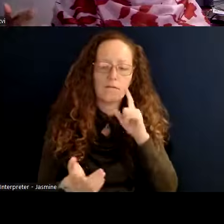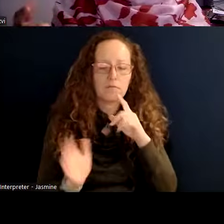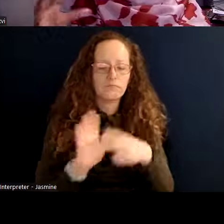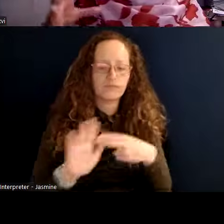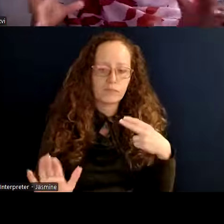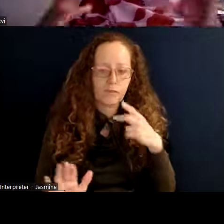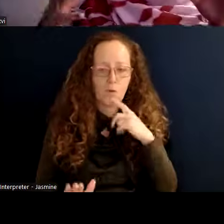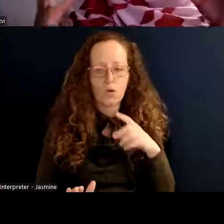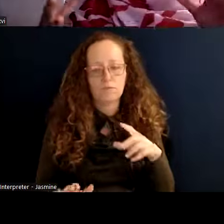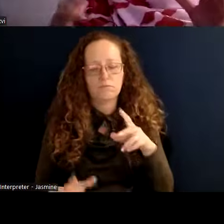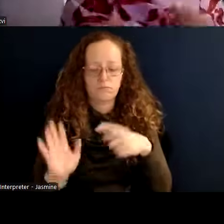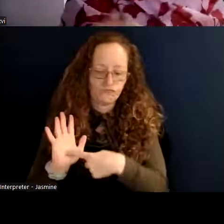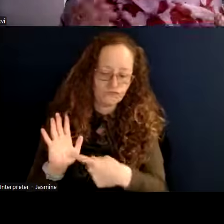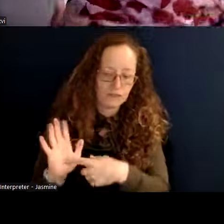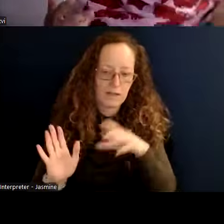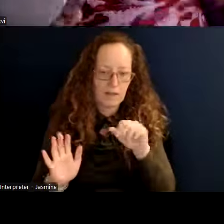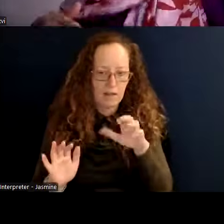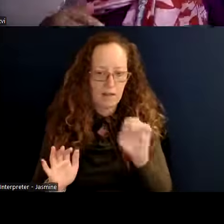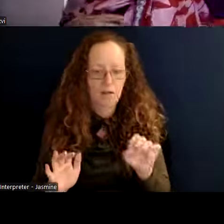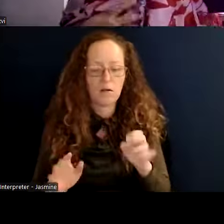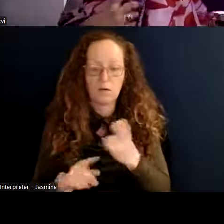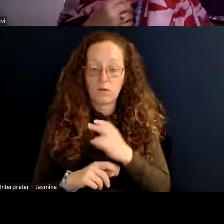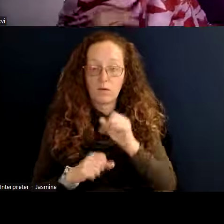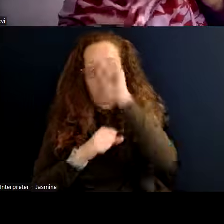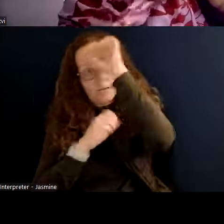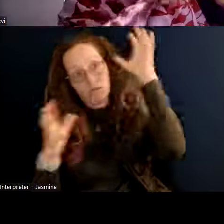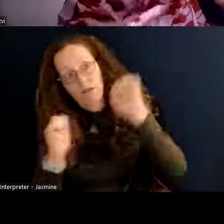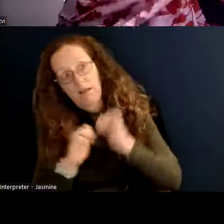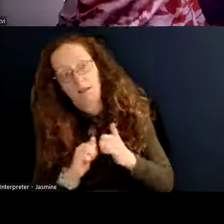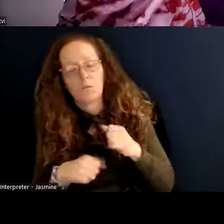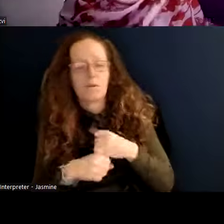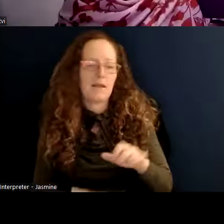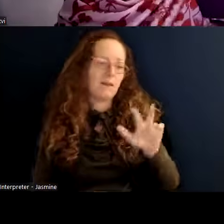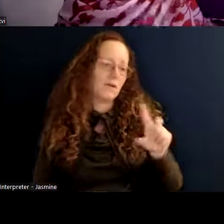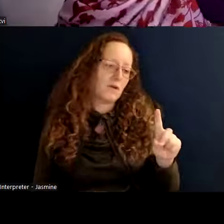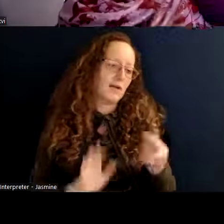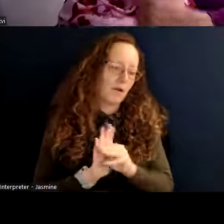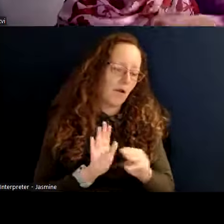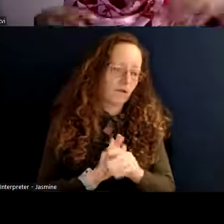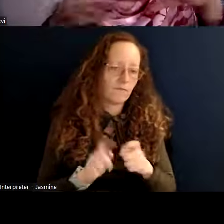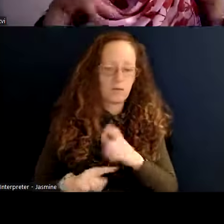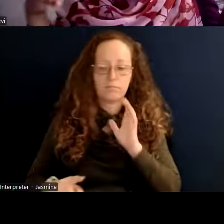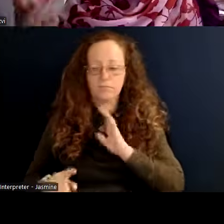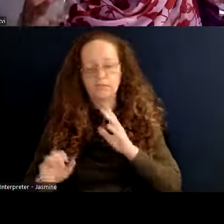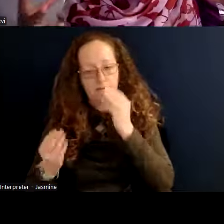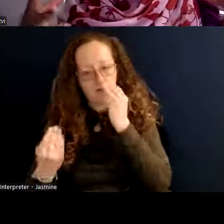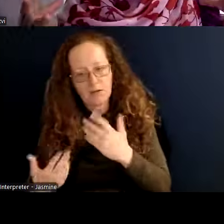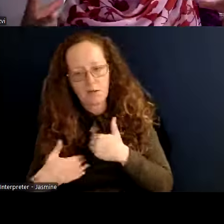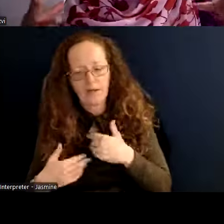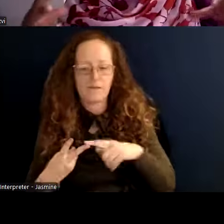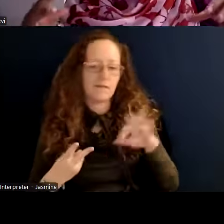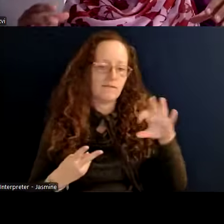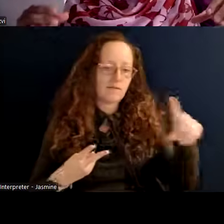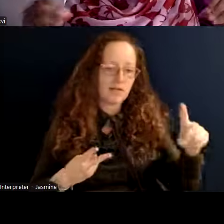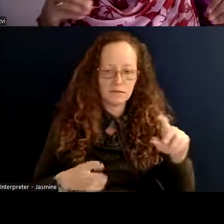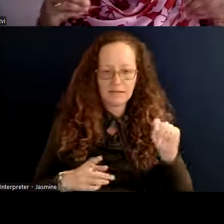that, we made a few 3D models based on the information we had in plans, the original field text, and any affiliated information